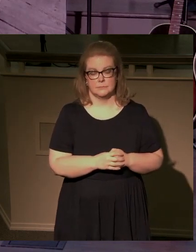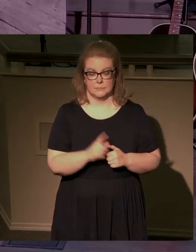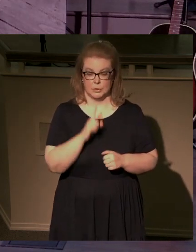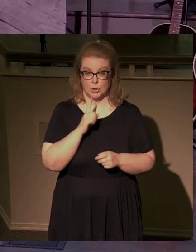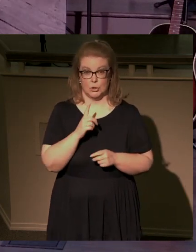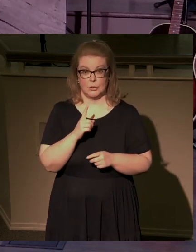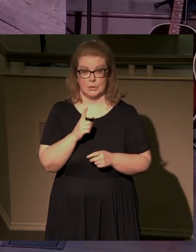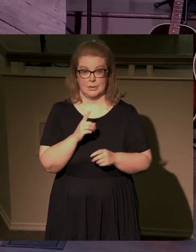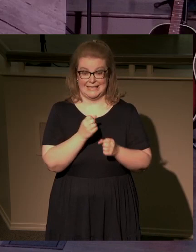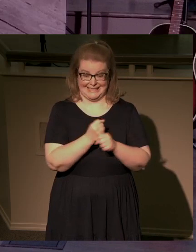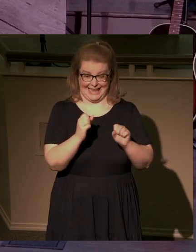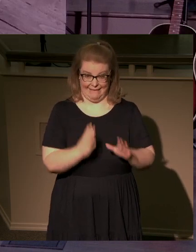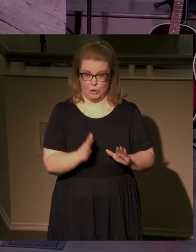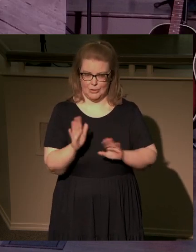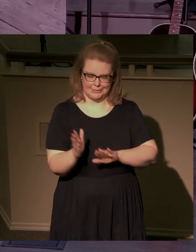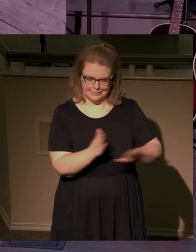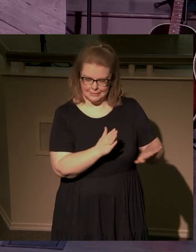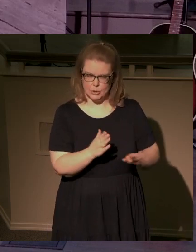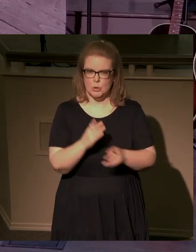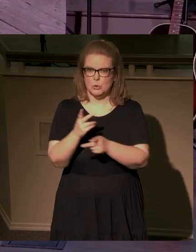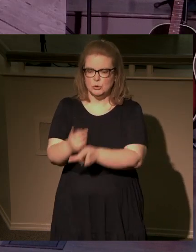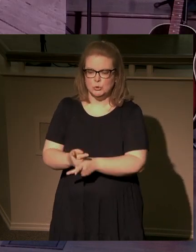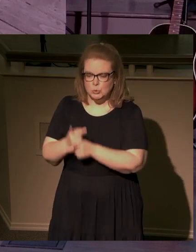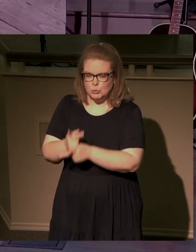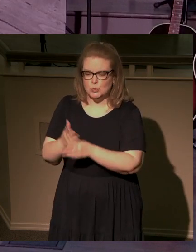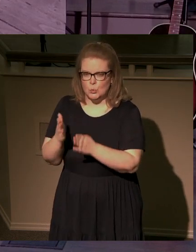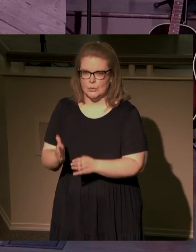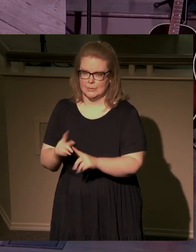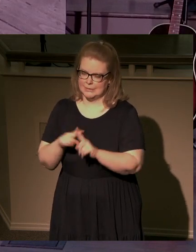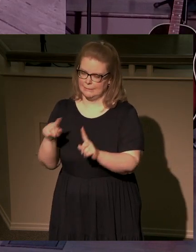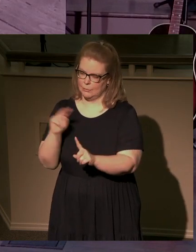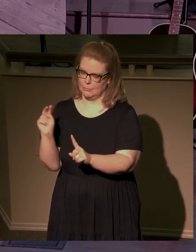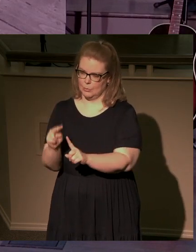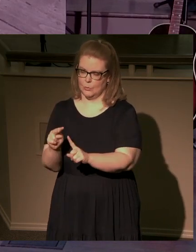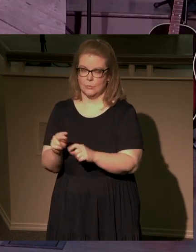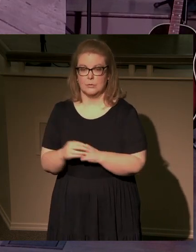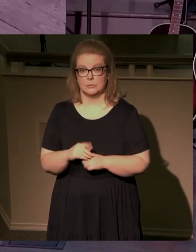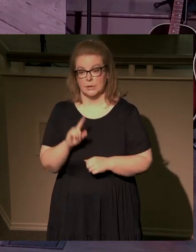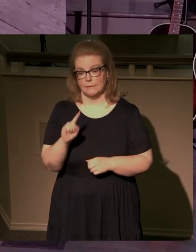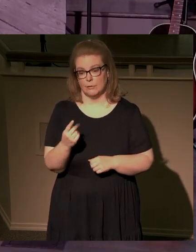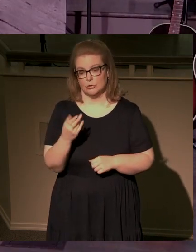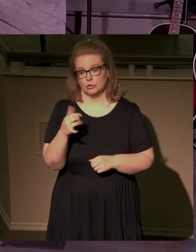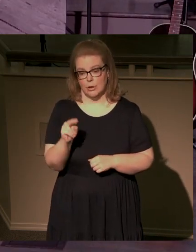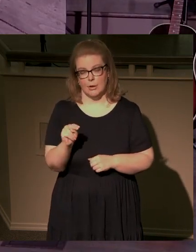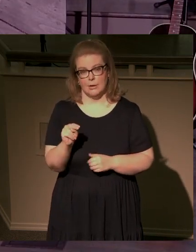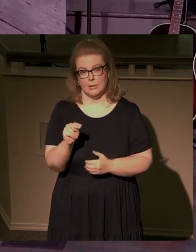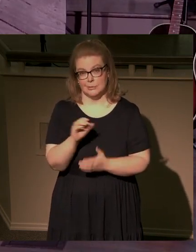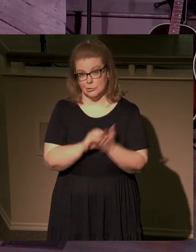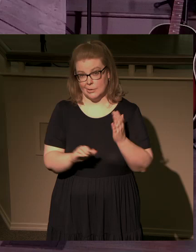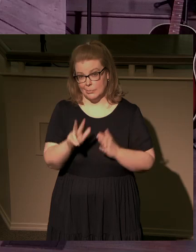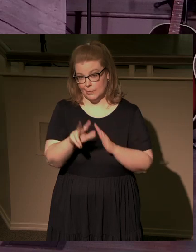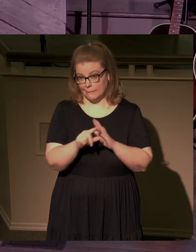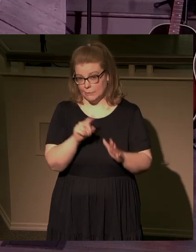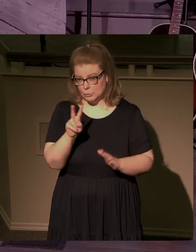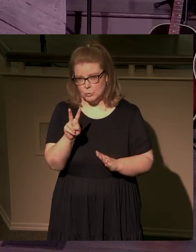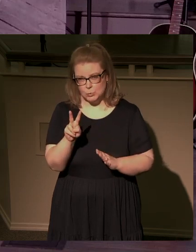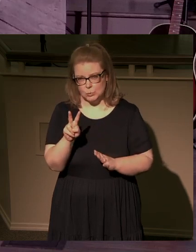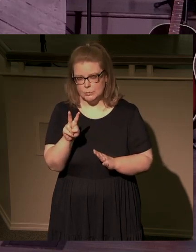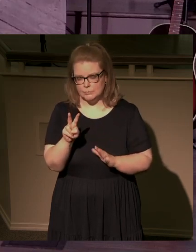Stewards take a little bit different approach. 1 John 3, 2 talks a little bit about